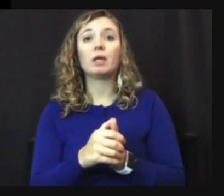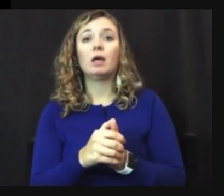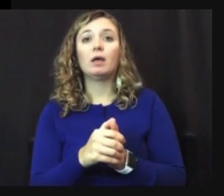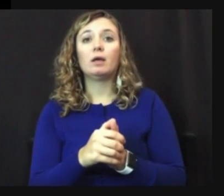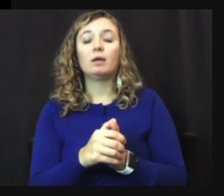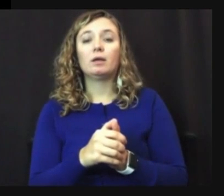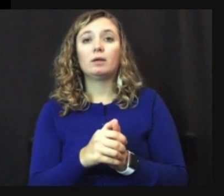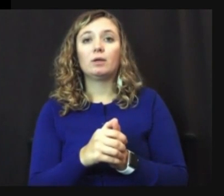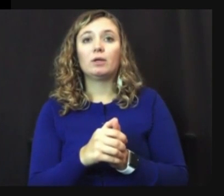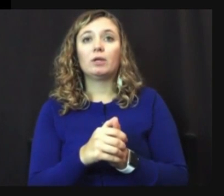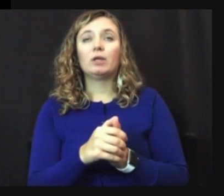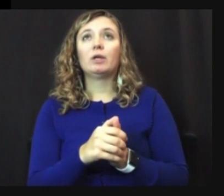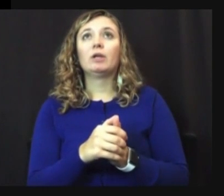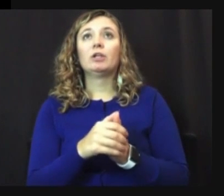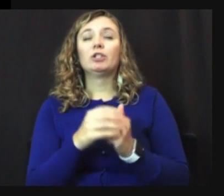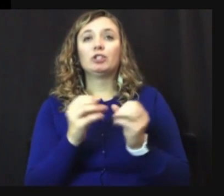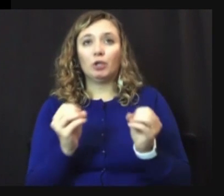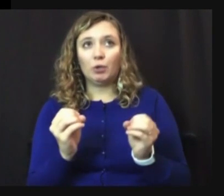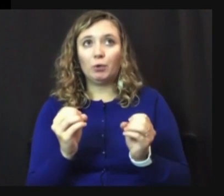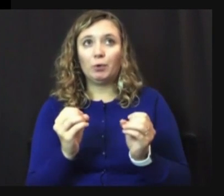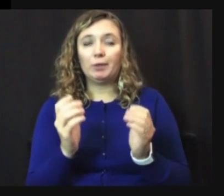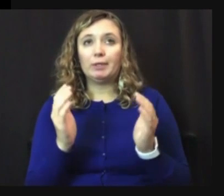All right, so